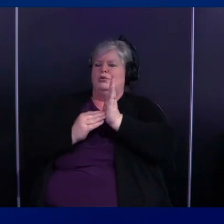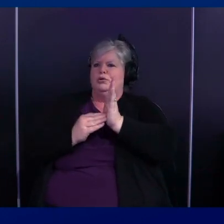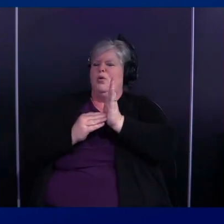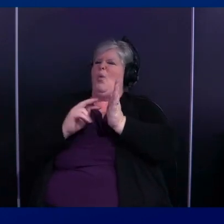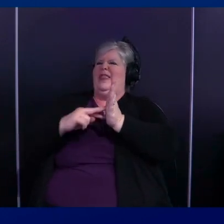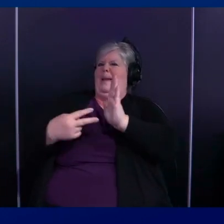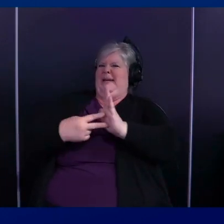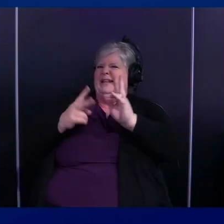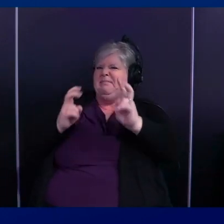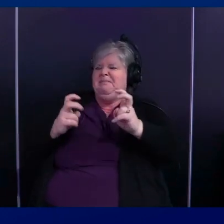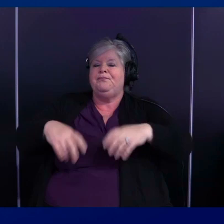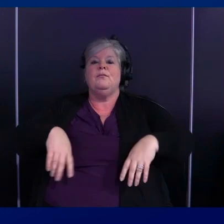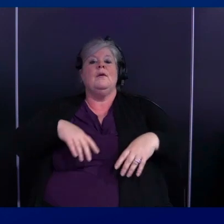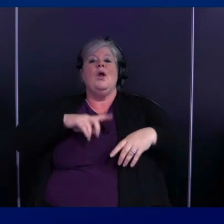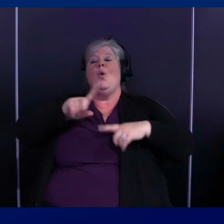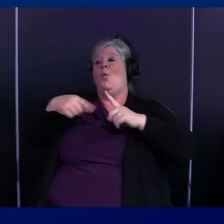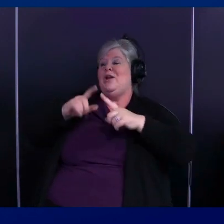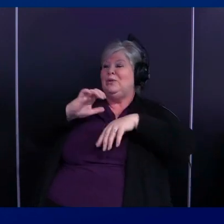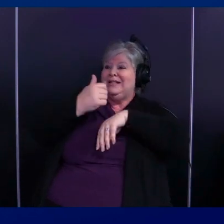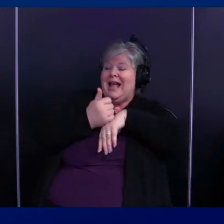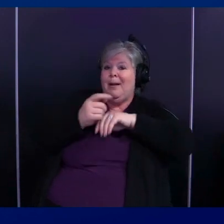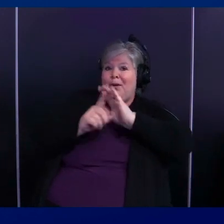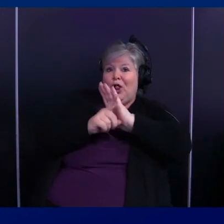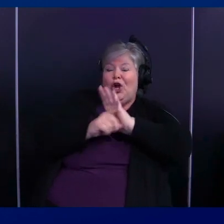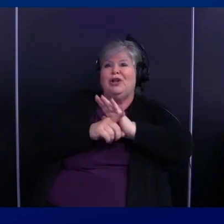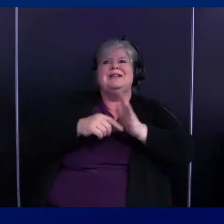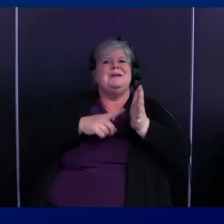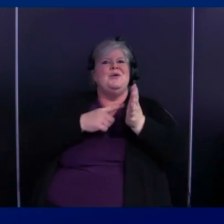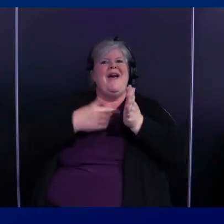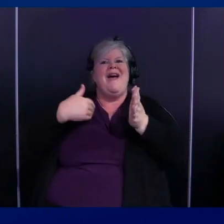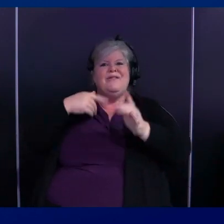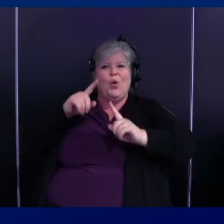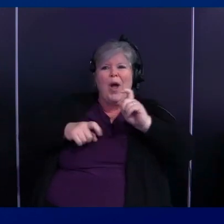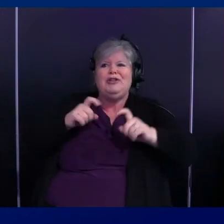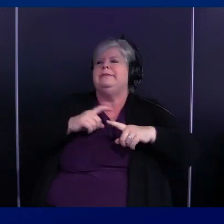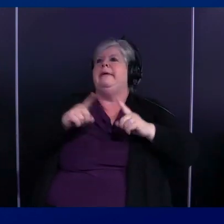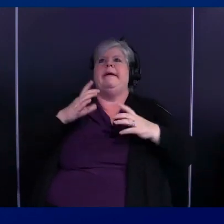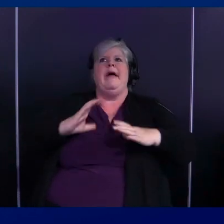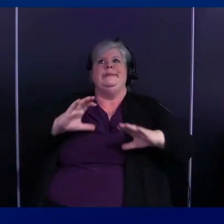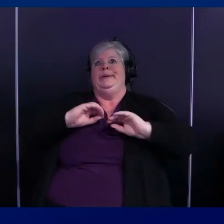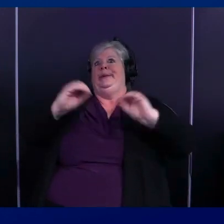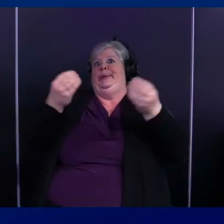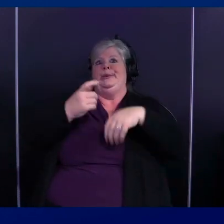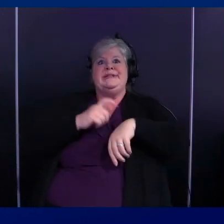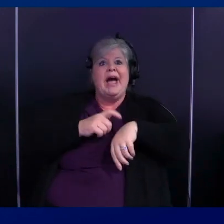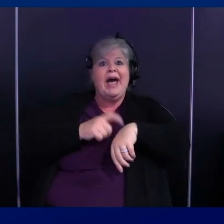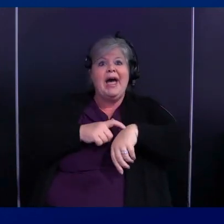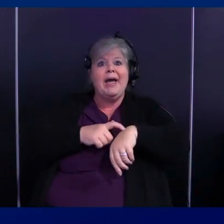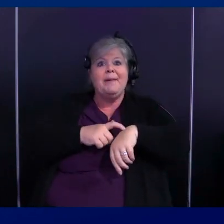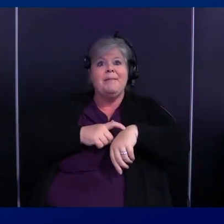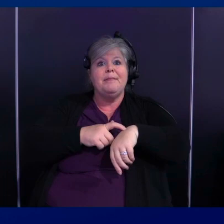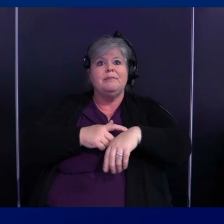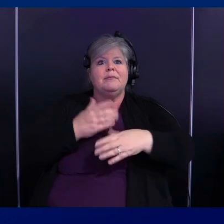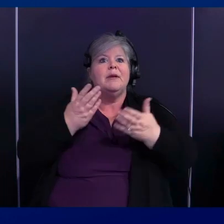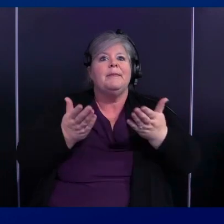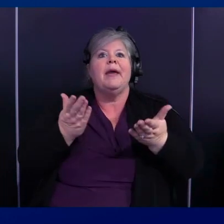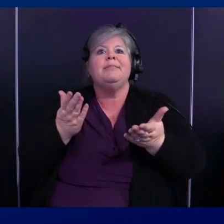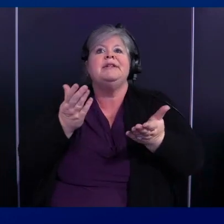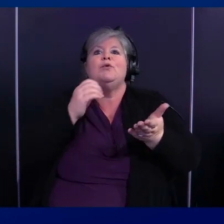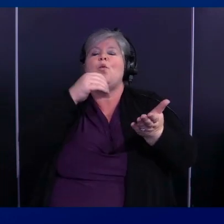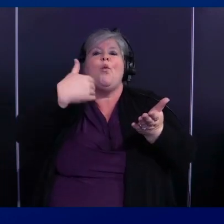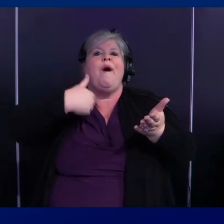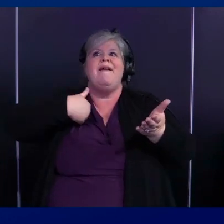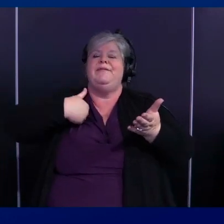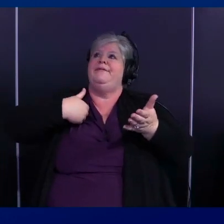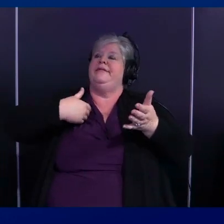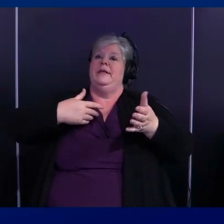up alerts, I know sometimes customers, they may not necessarily have the time, or they might not have the head count